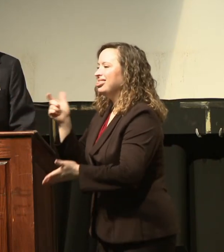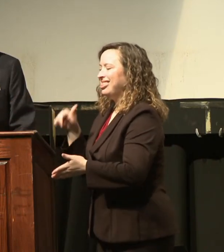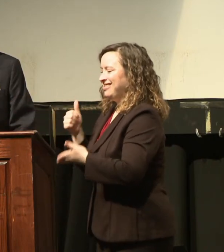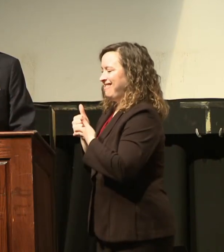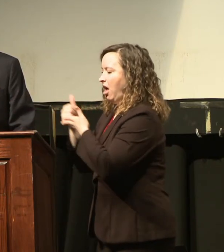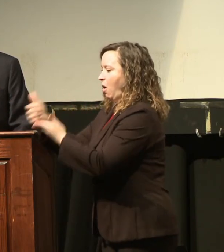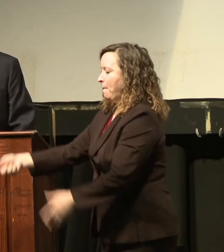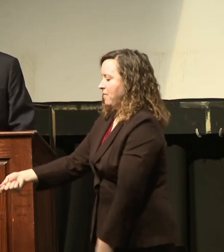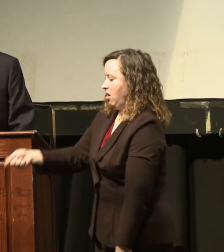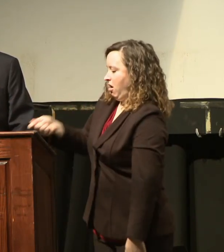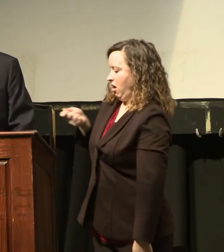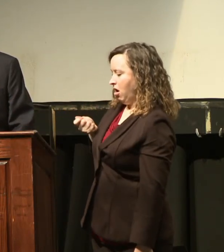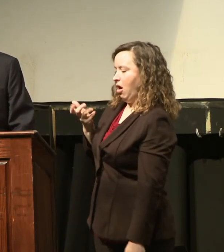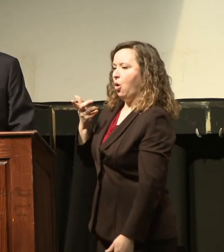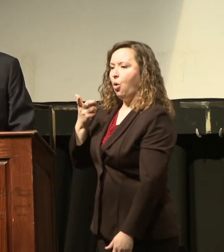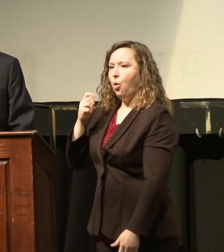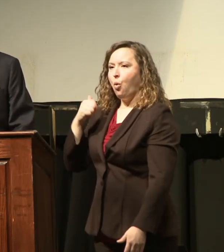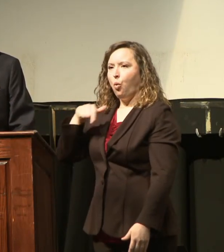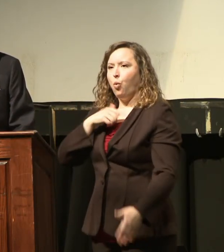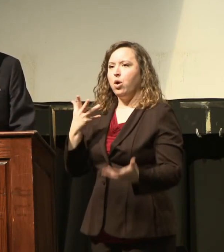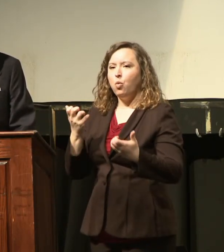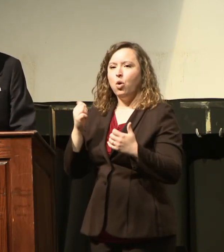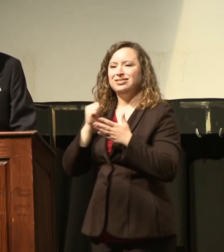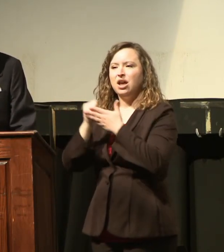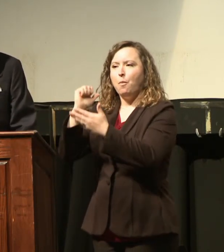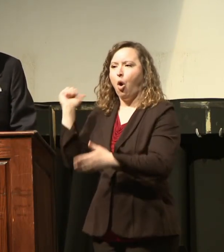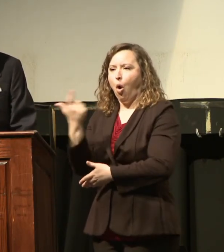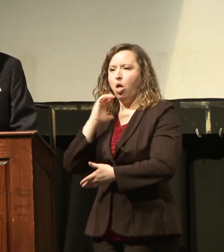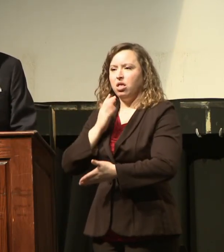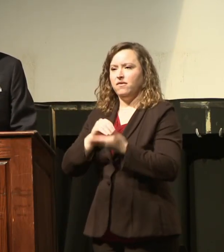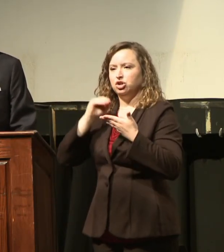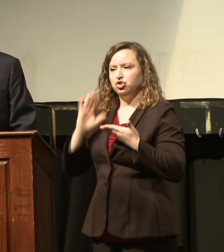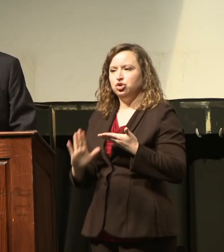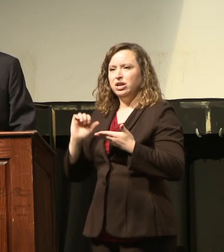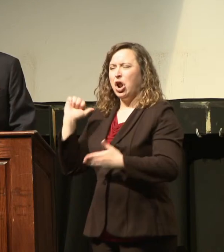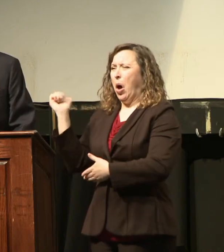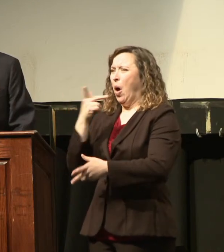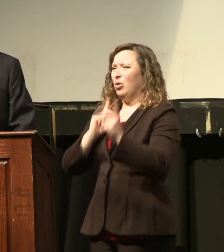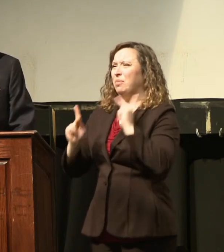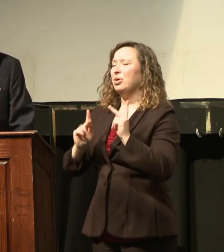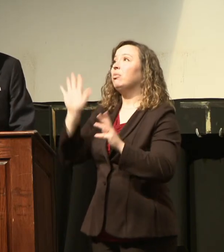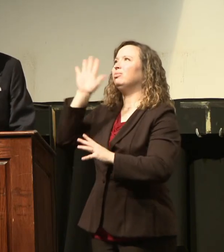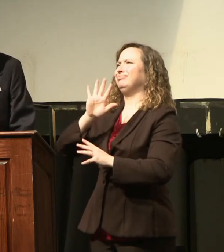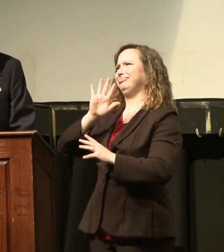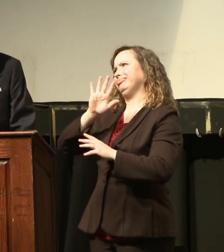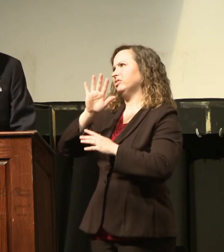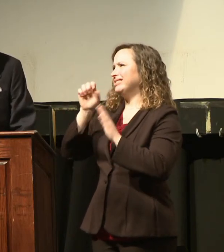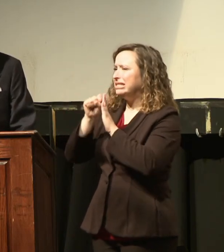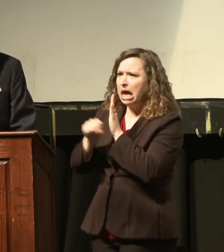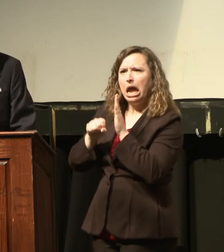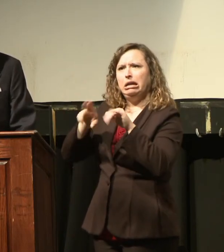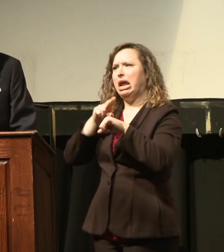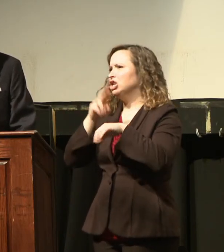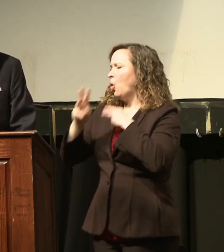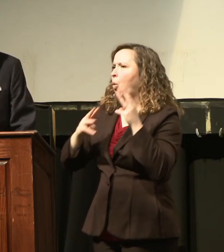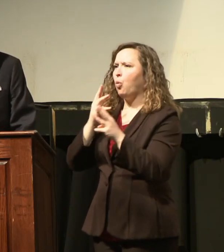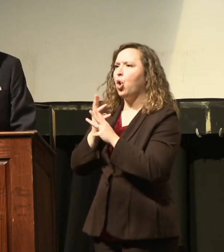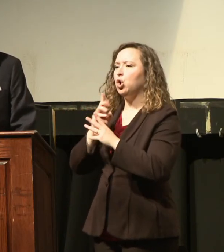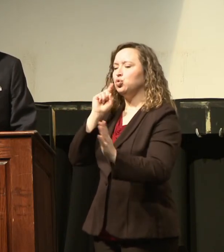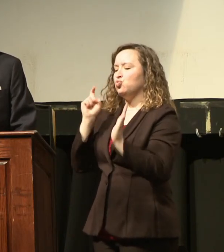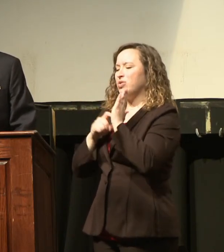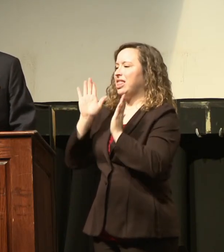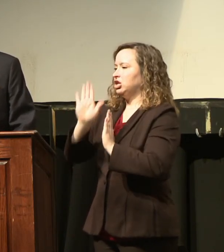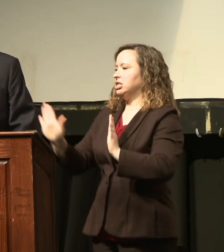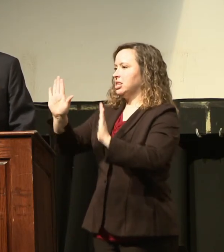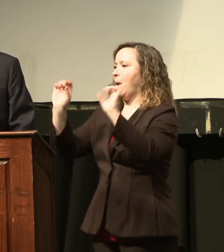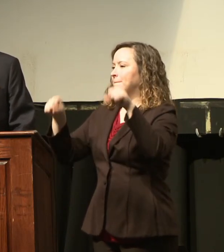is to help all of our students and all the people of this state, nation, and world realize their potential.